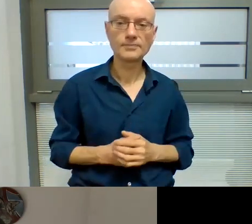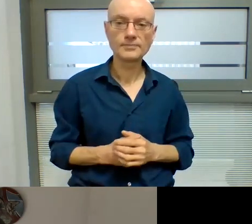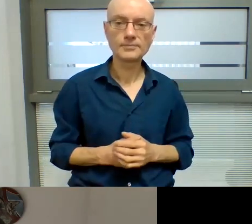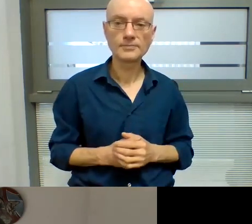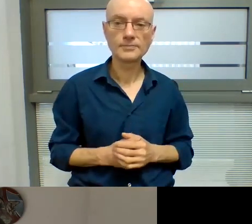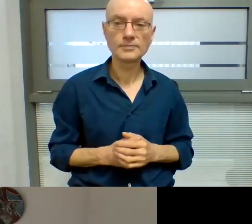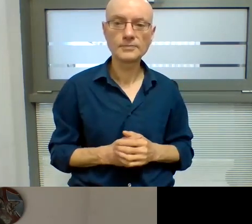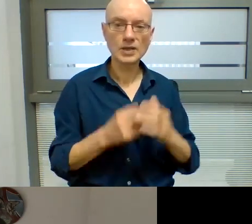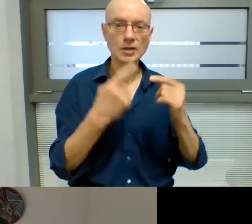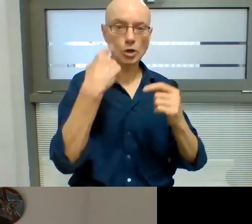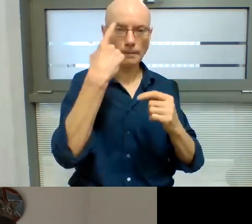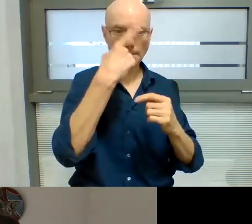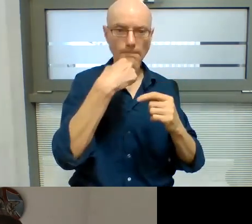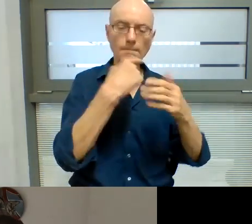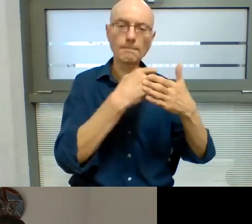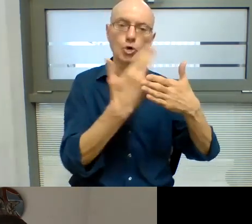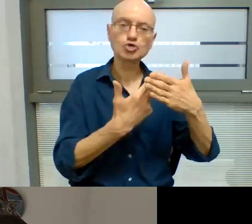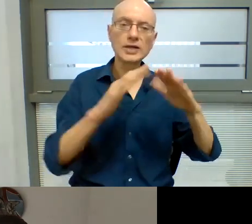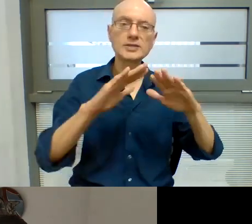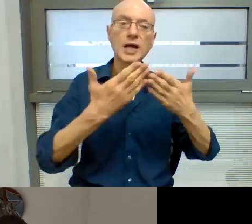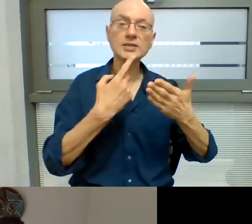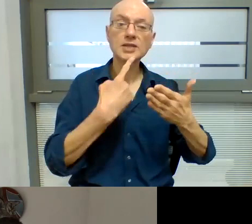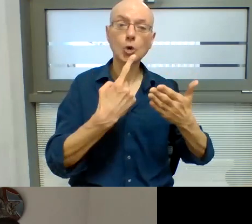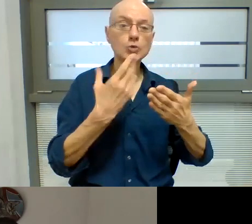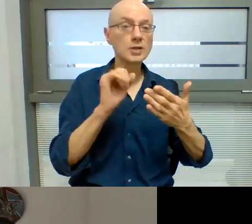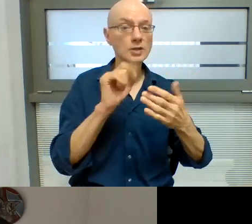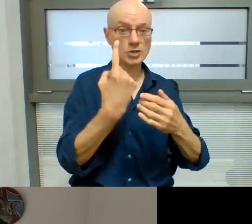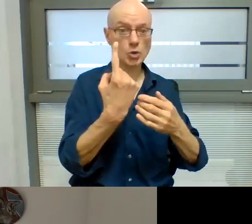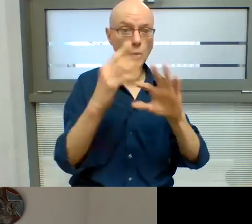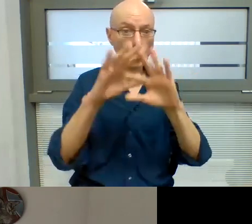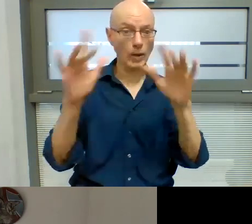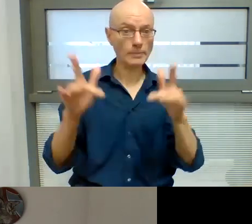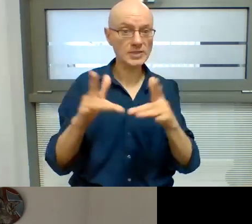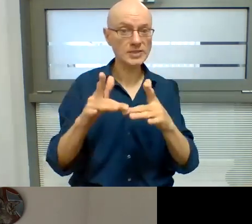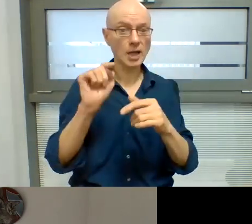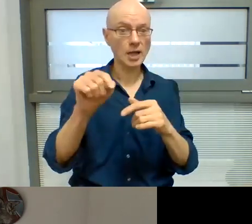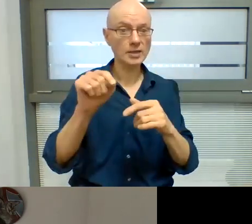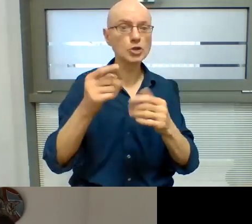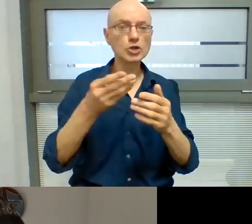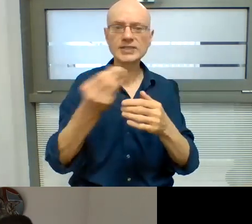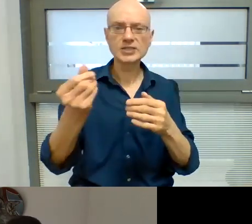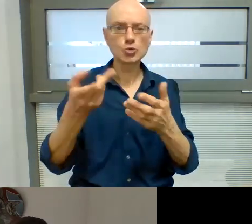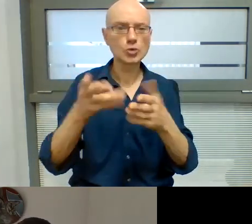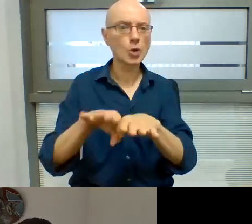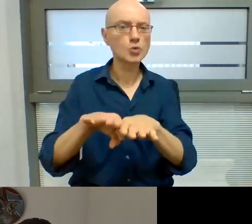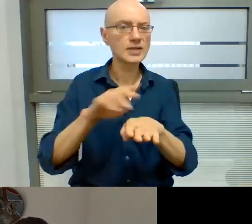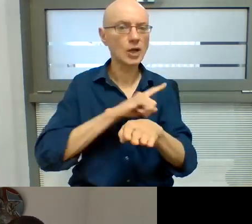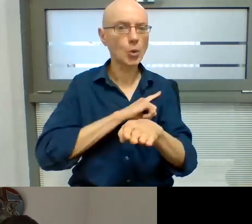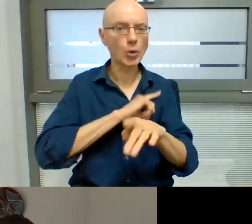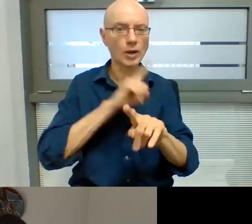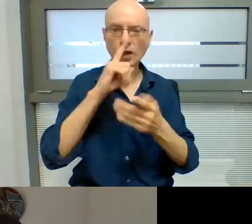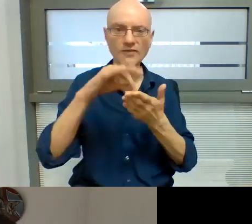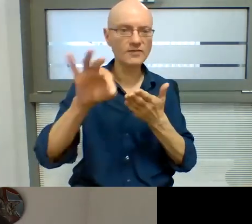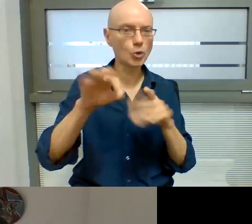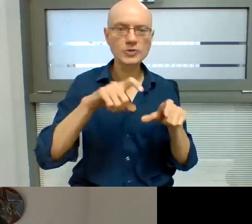the Portraits Untold is has its own website, which is just about to be demolished because I can't afford to keep that one up